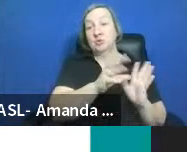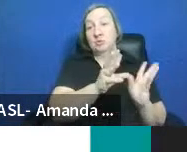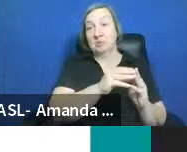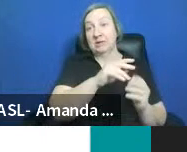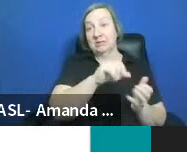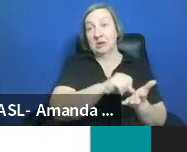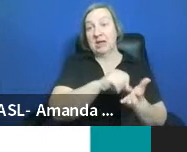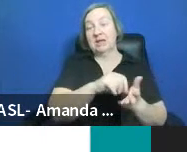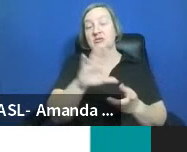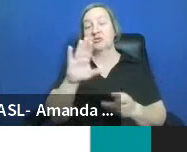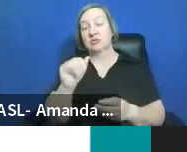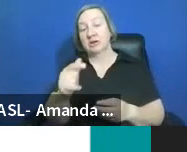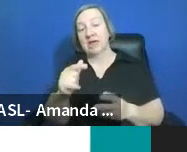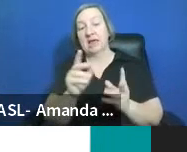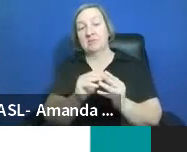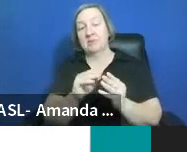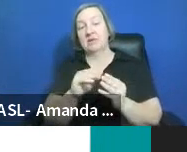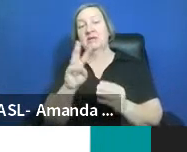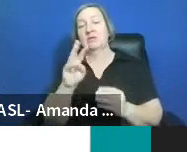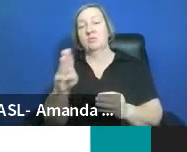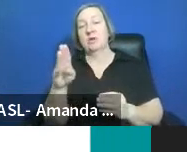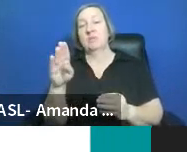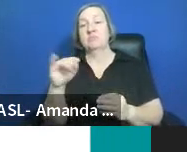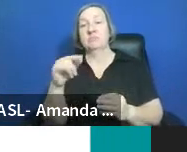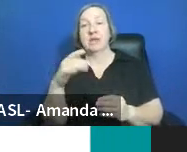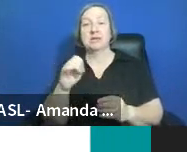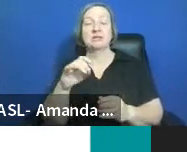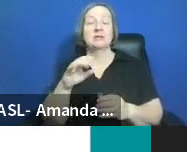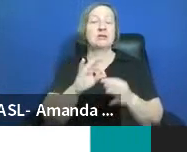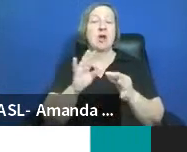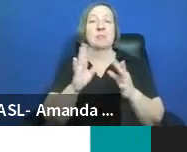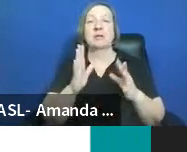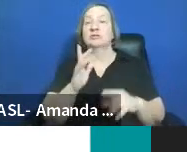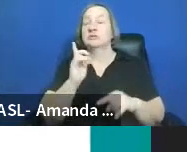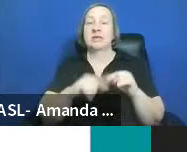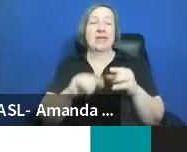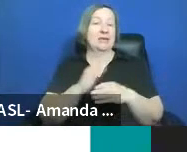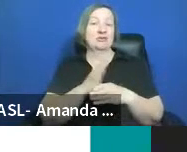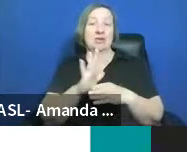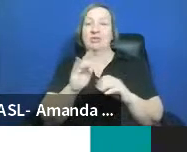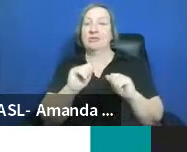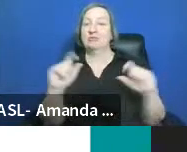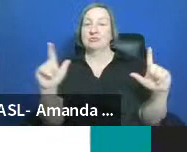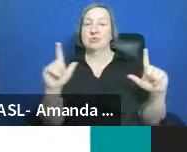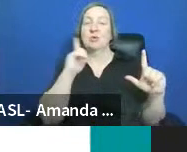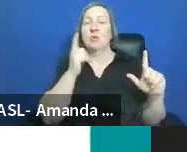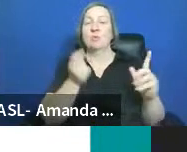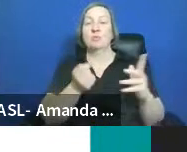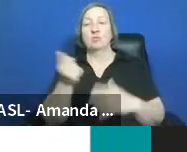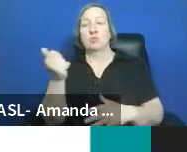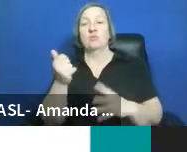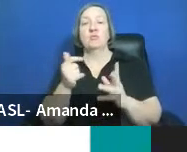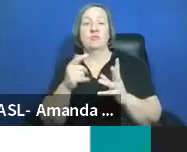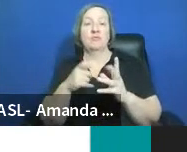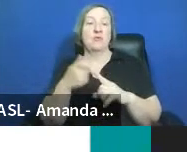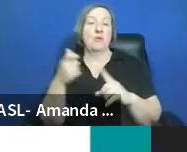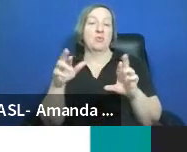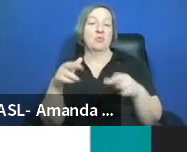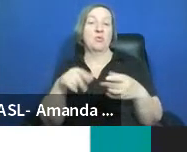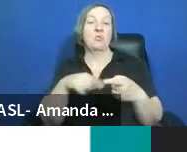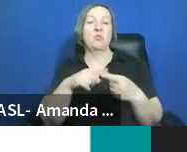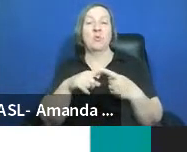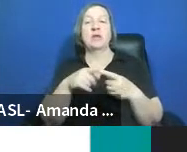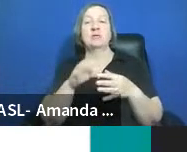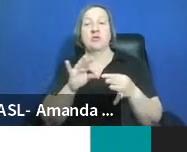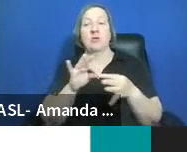meeting webpage. Commenters will not be allowed to share their screens and will be removed from the room once the public comment period